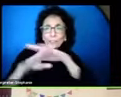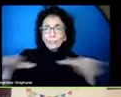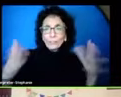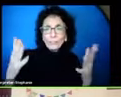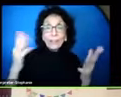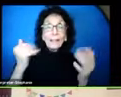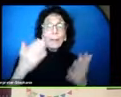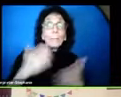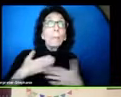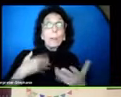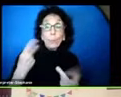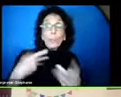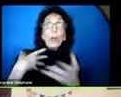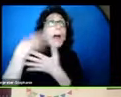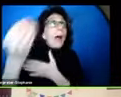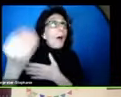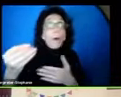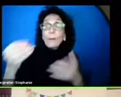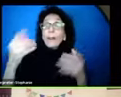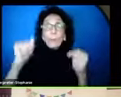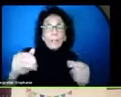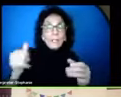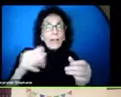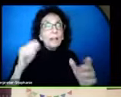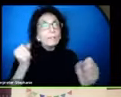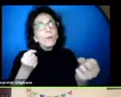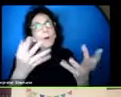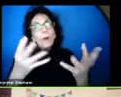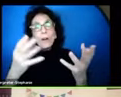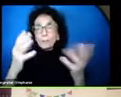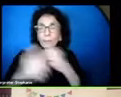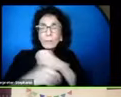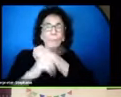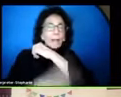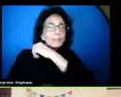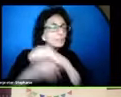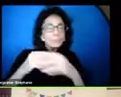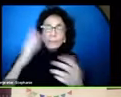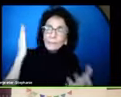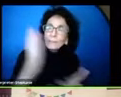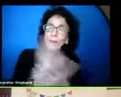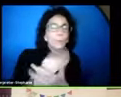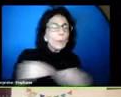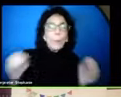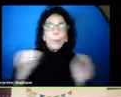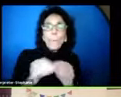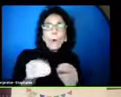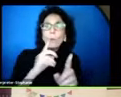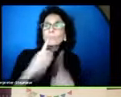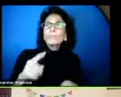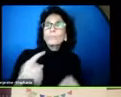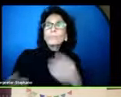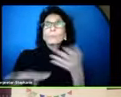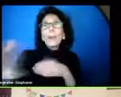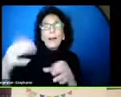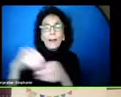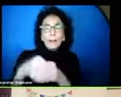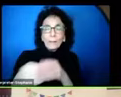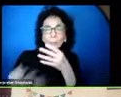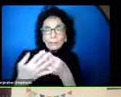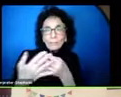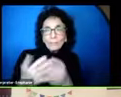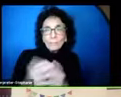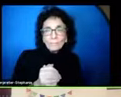can overturn these sentences for all prisoners serving death by incarceration sentences. So thank you too. And thank you,